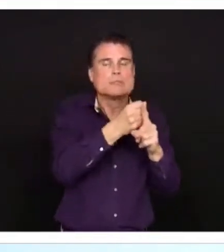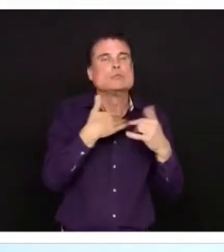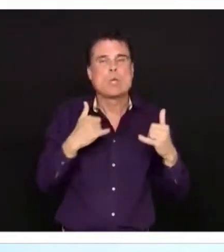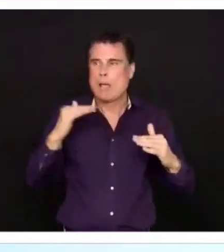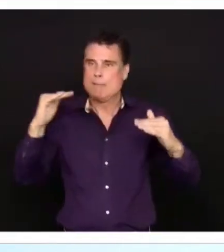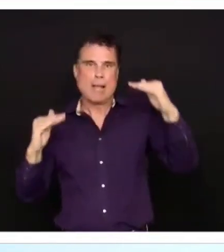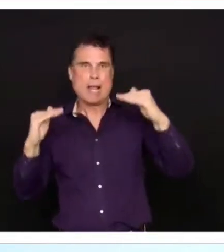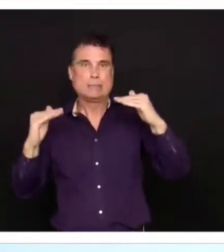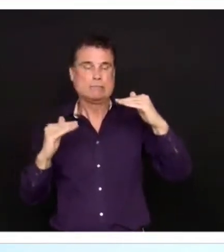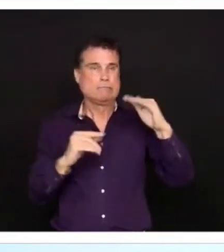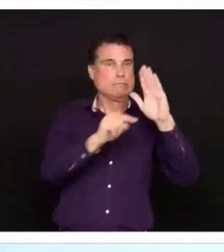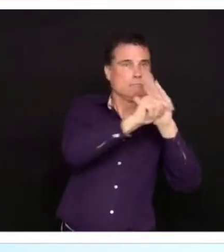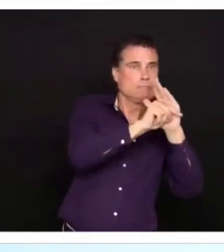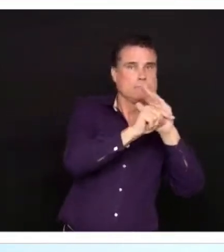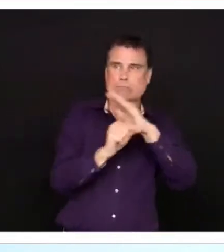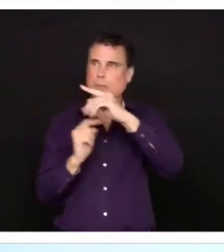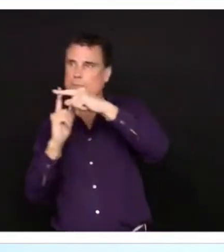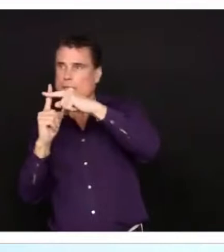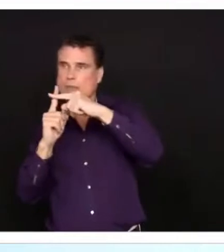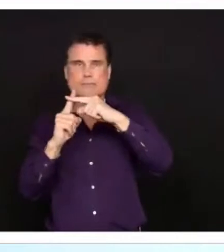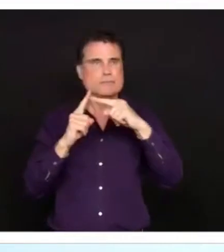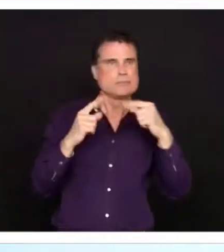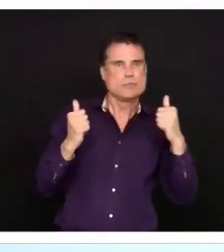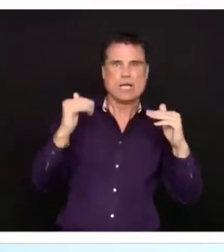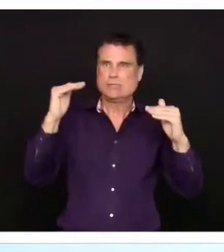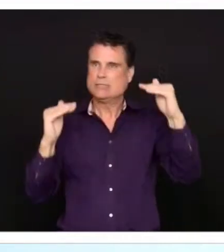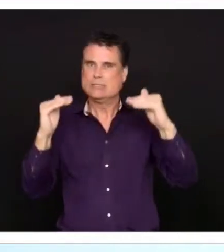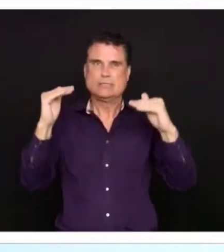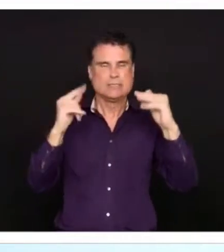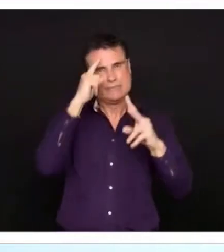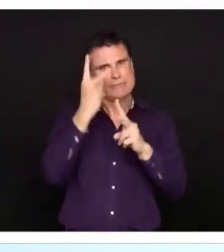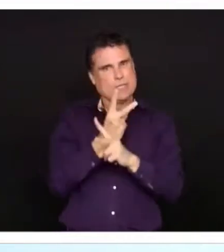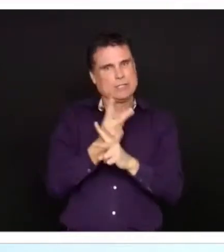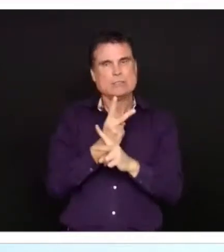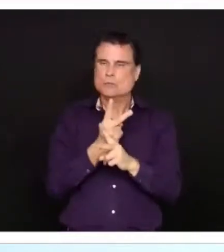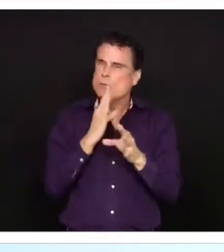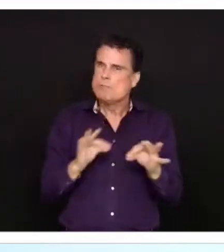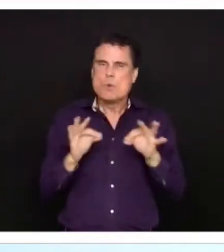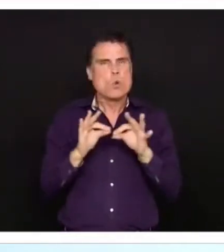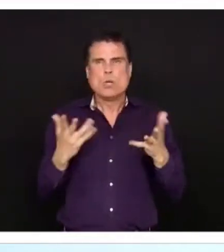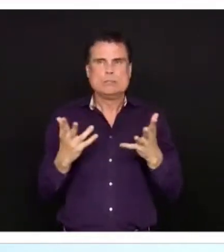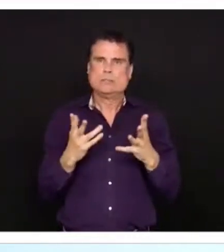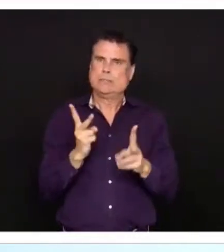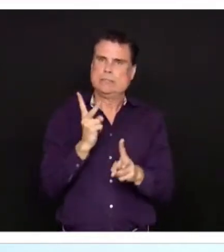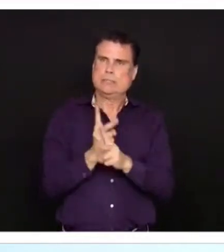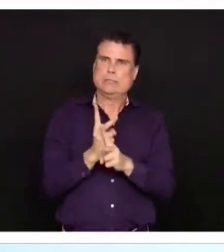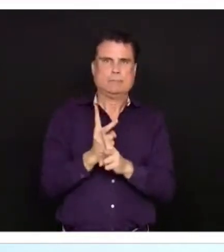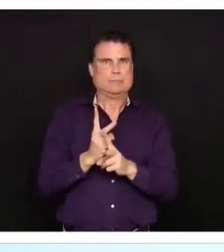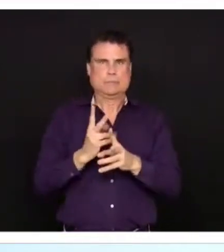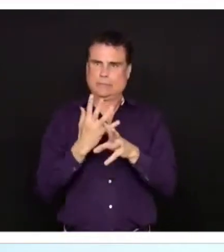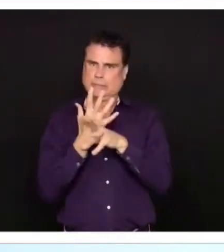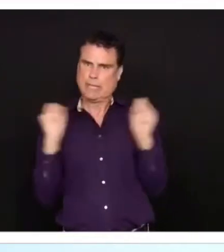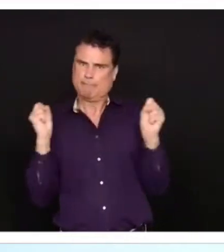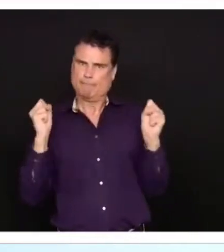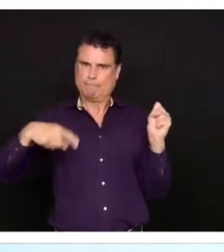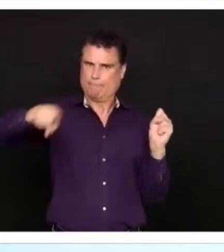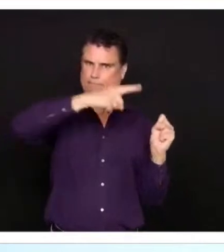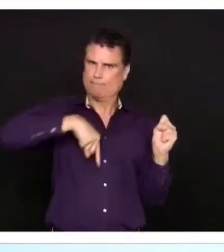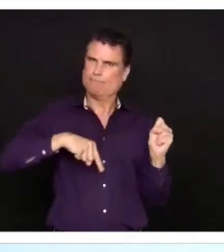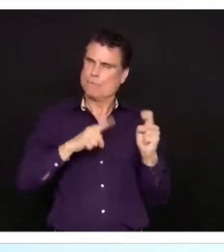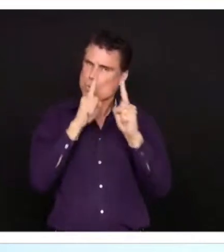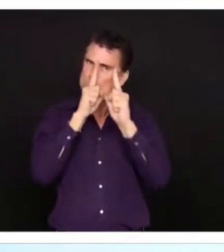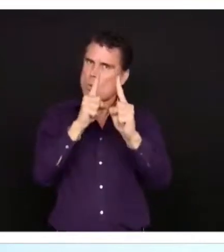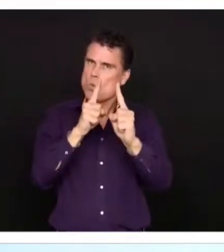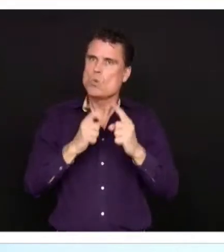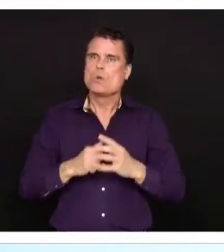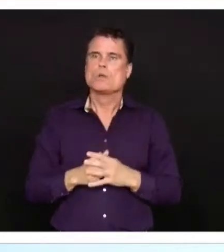impact of the virus along as we develop responses both in testing and in vaccine. Our next big challenge, of course, is to